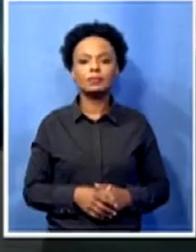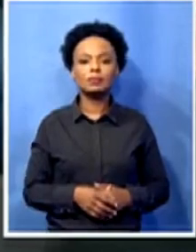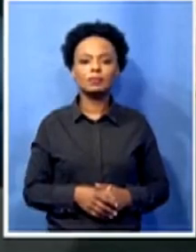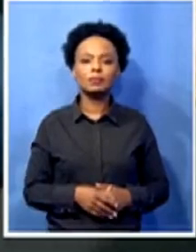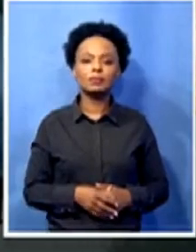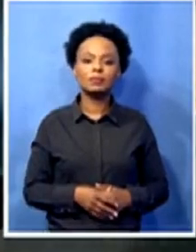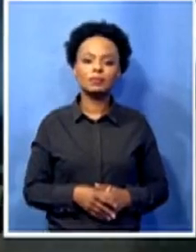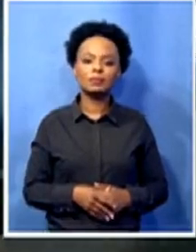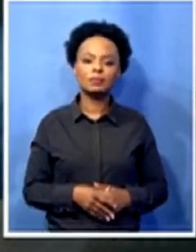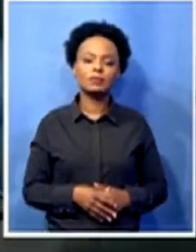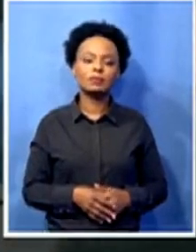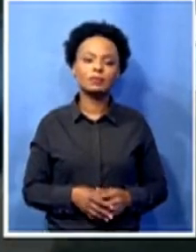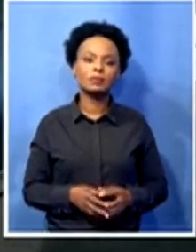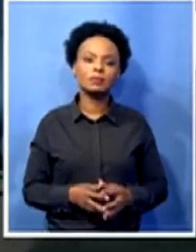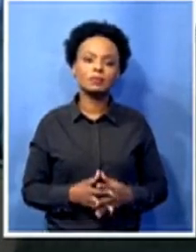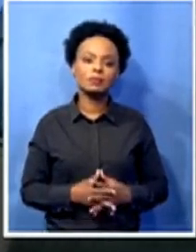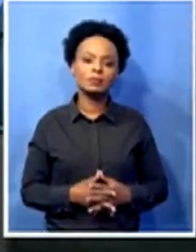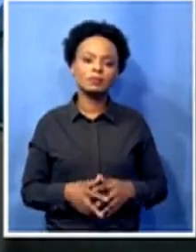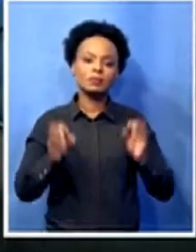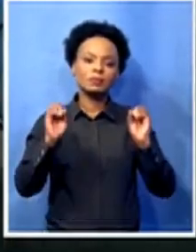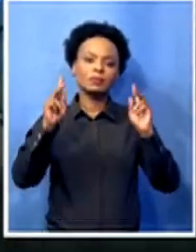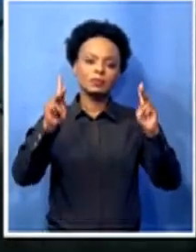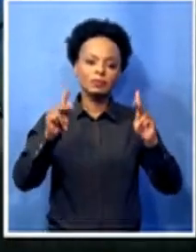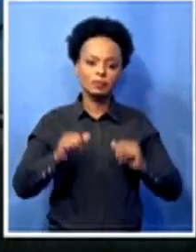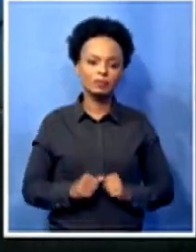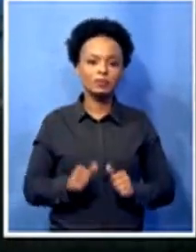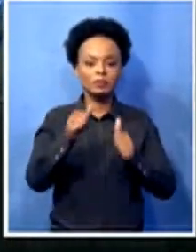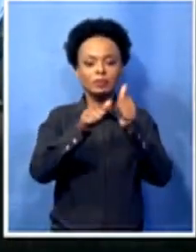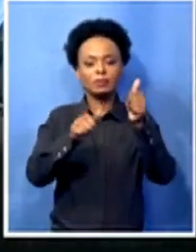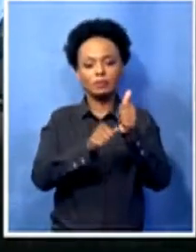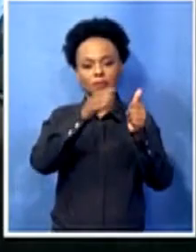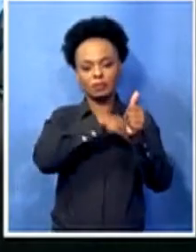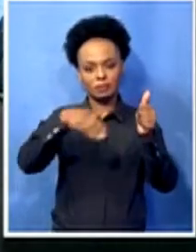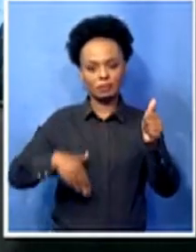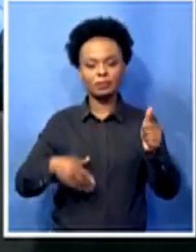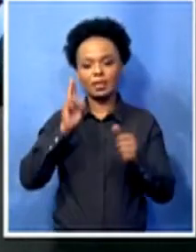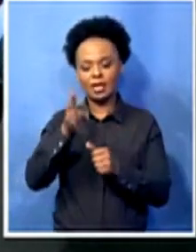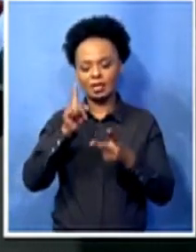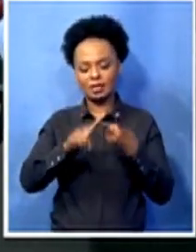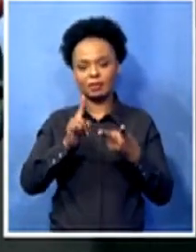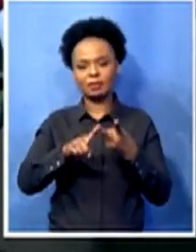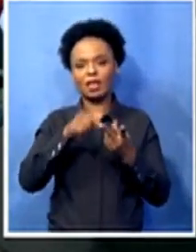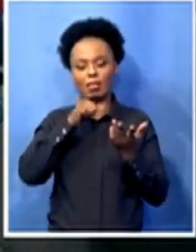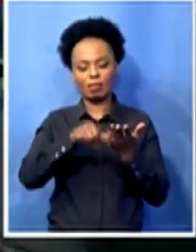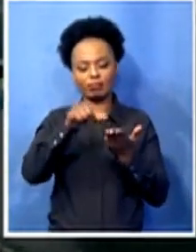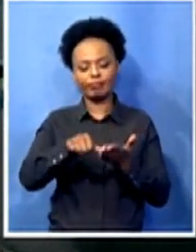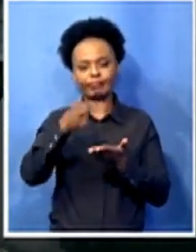Okay, the Deputy President is also signing another memorandum received from the Treatment Action